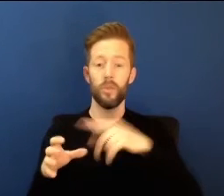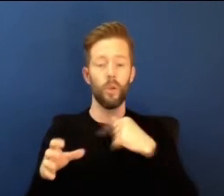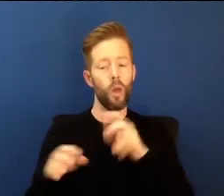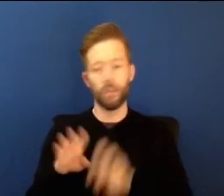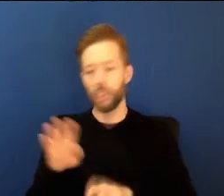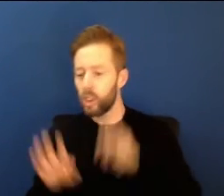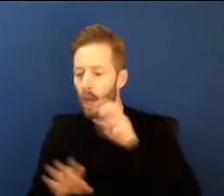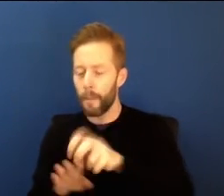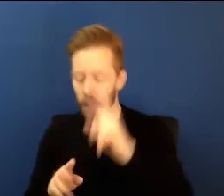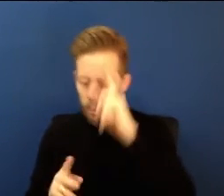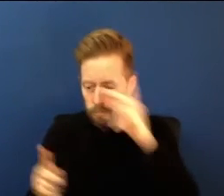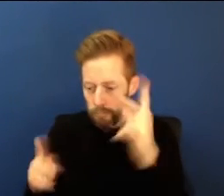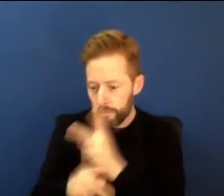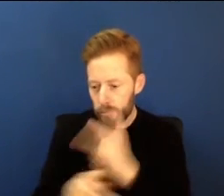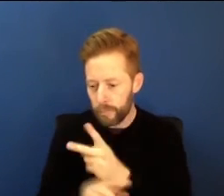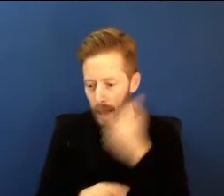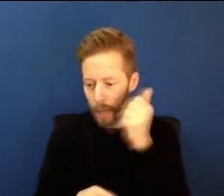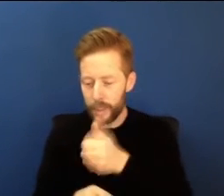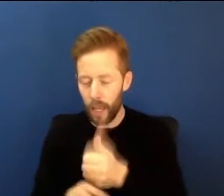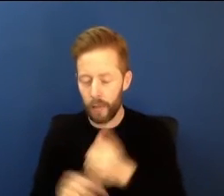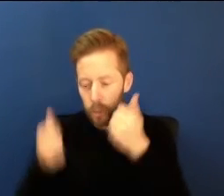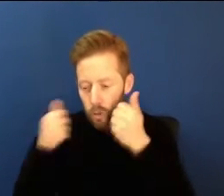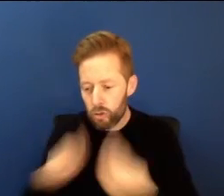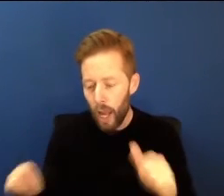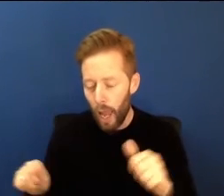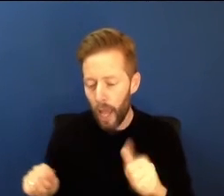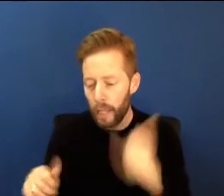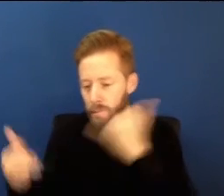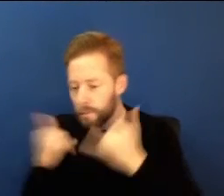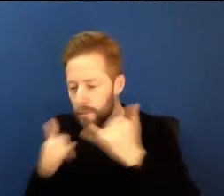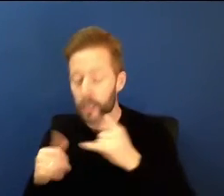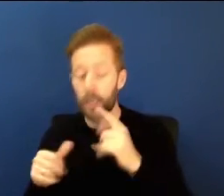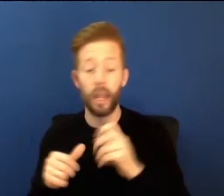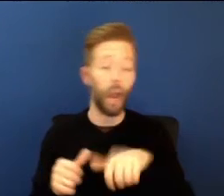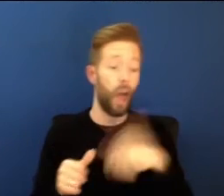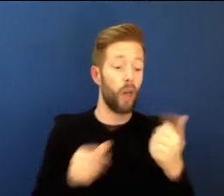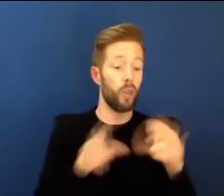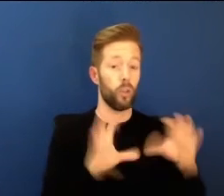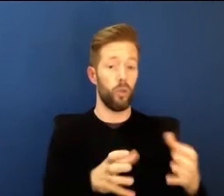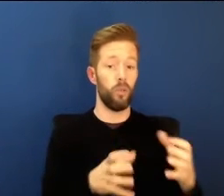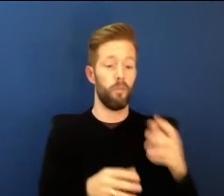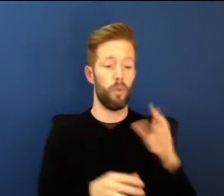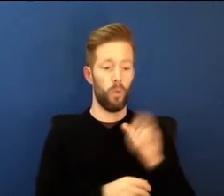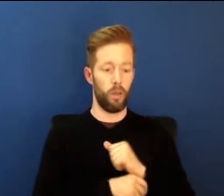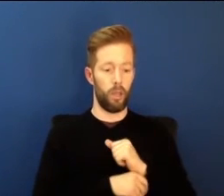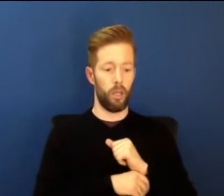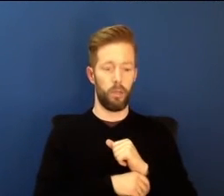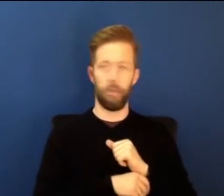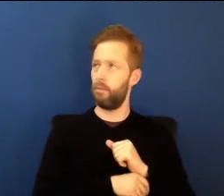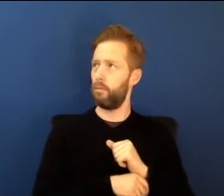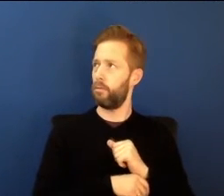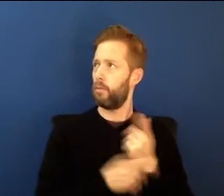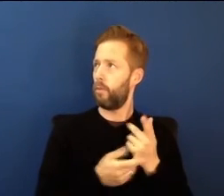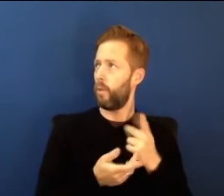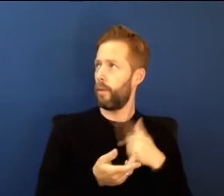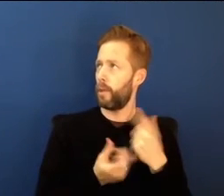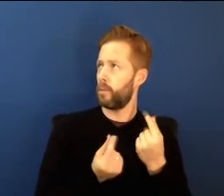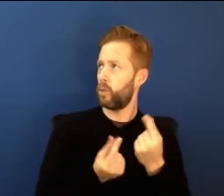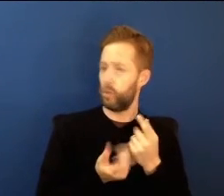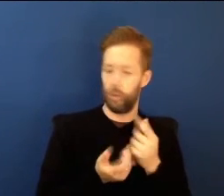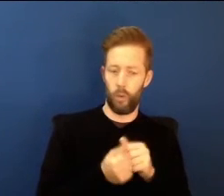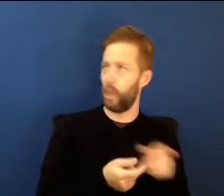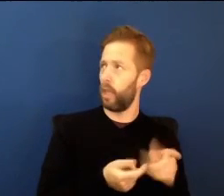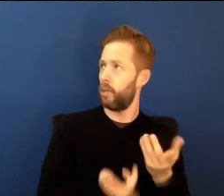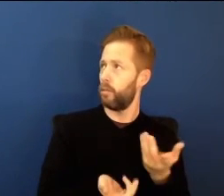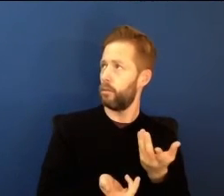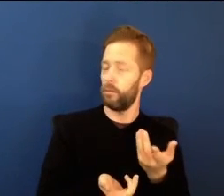that are going to jump in and try to figure it out themselves. And then you're going to have a group of kids that are going to look at you like, what am I supposed to do